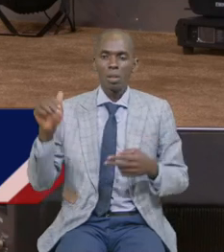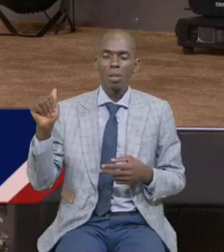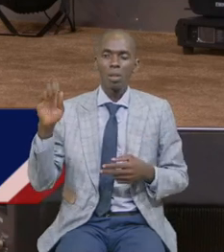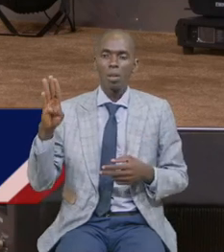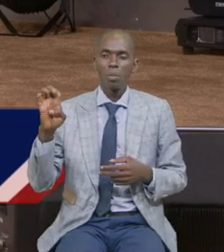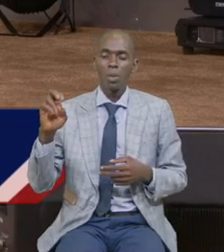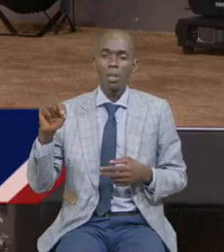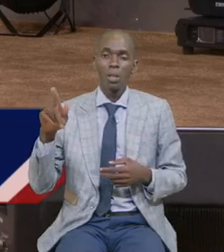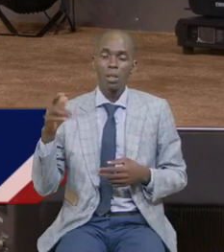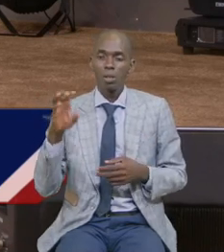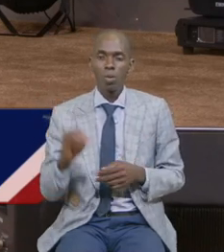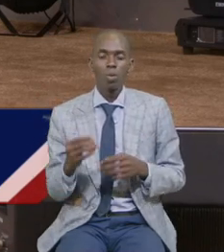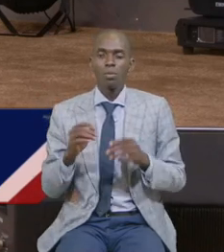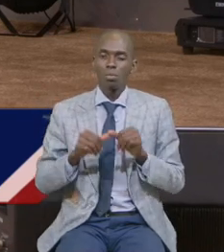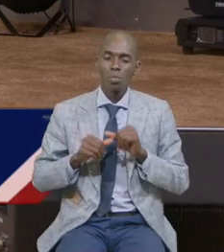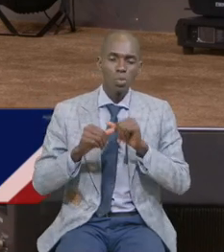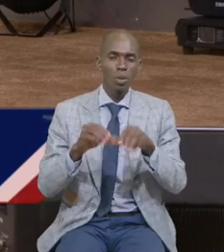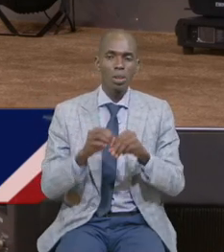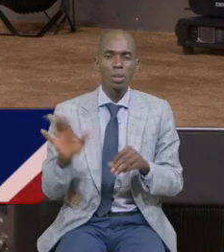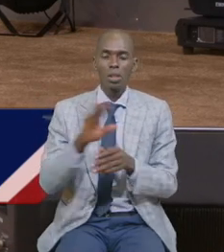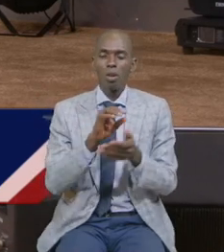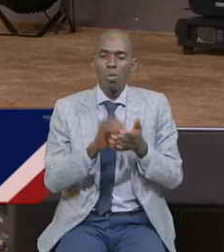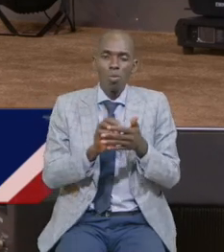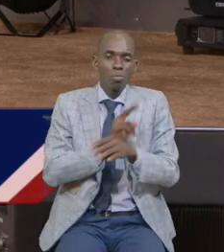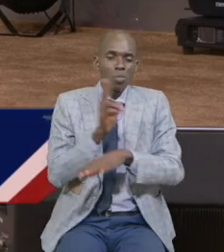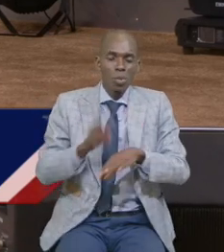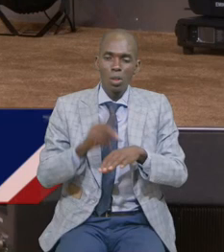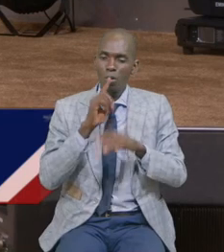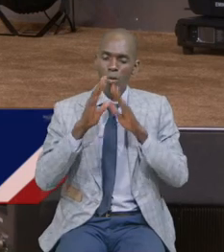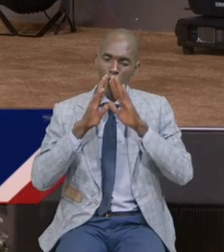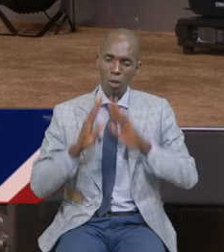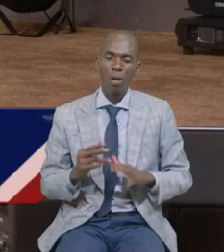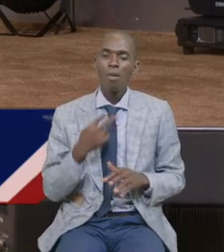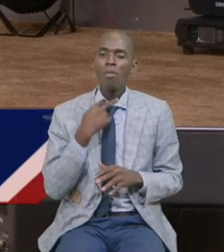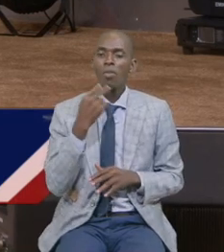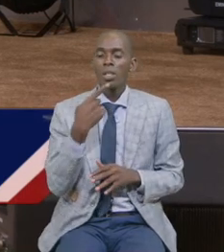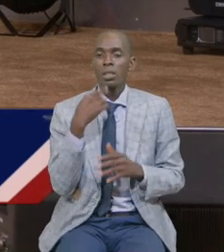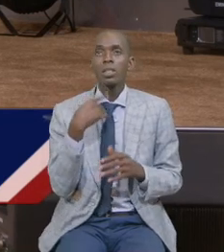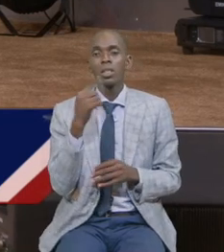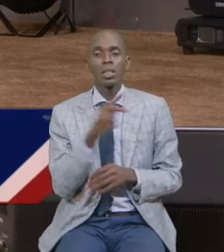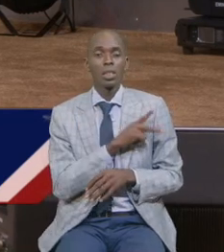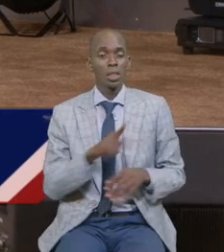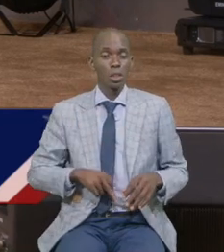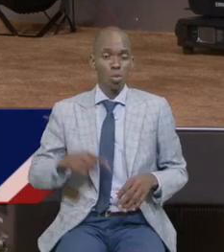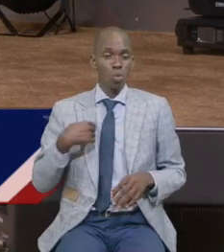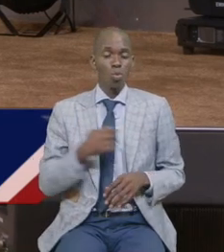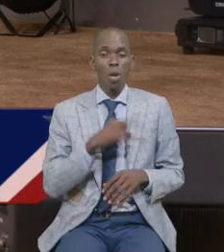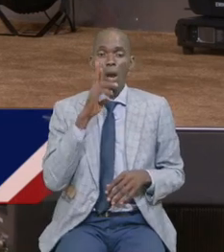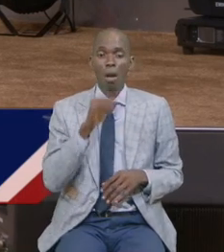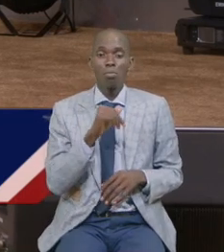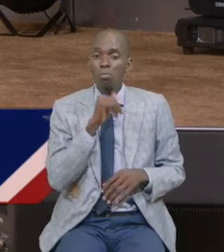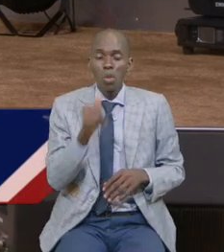the search of the kingdom of katnissa we are not careful we're not fearful we are not freaking